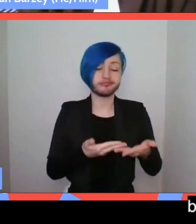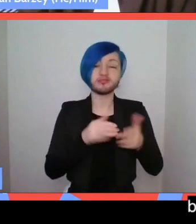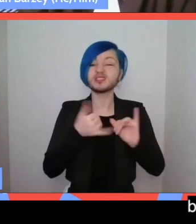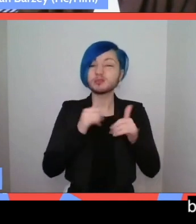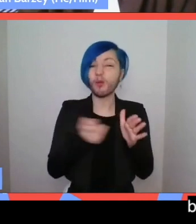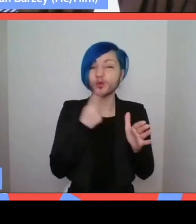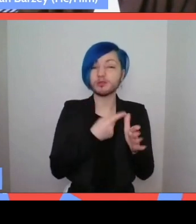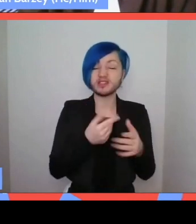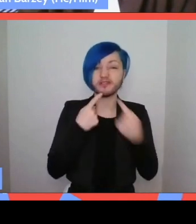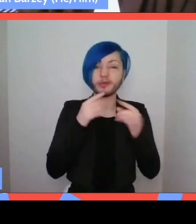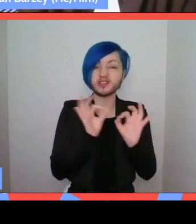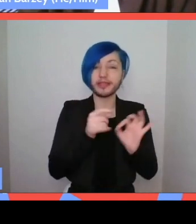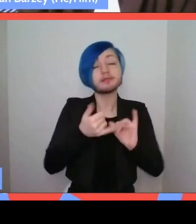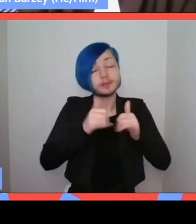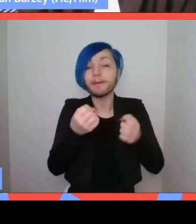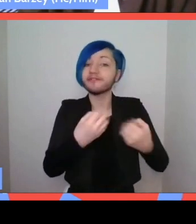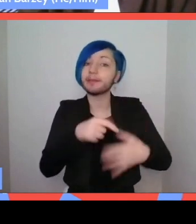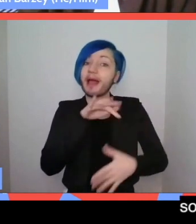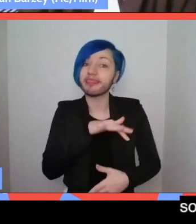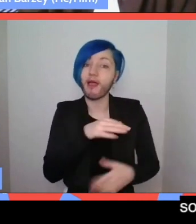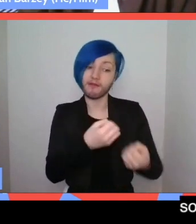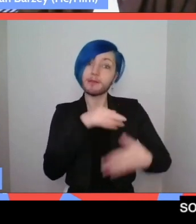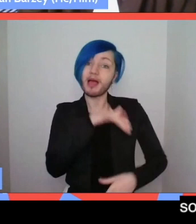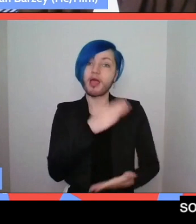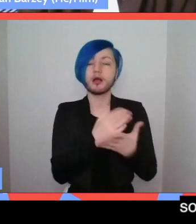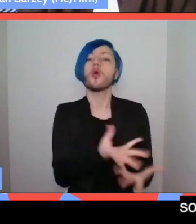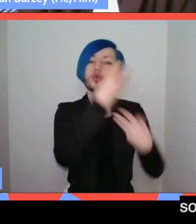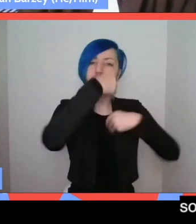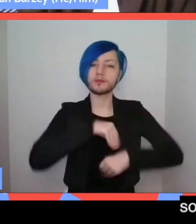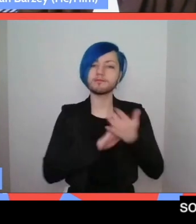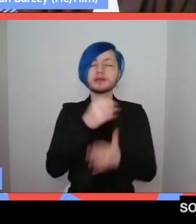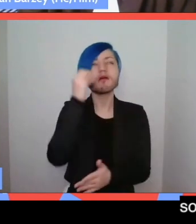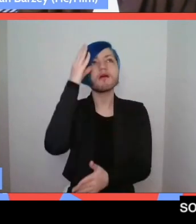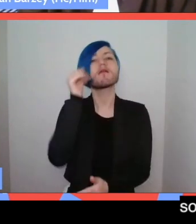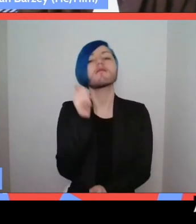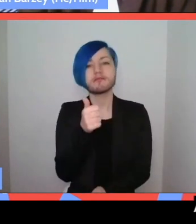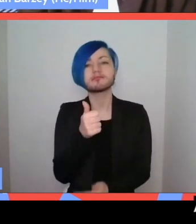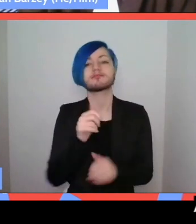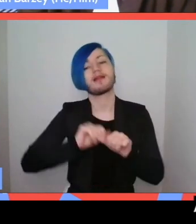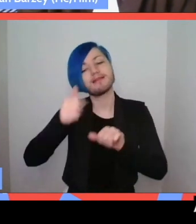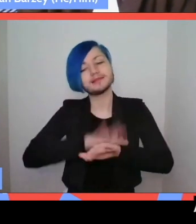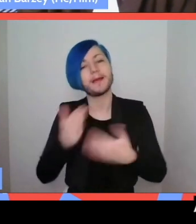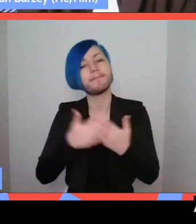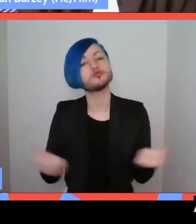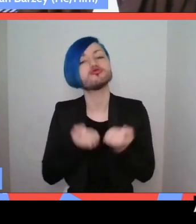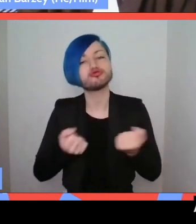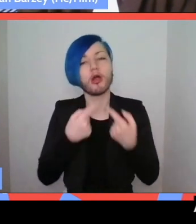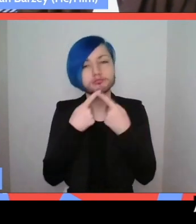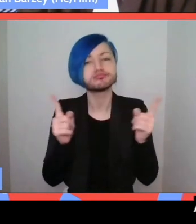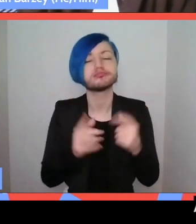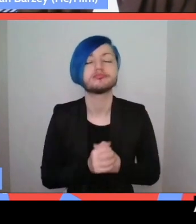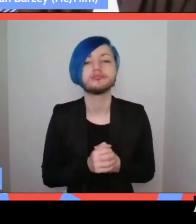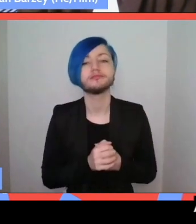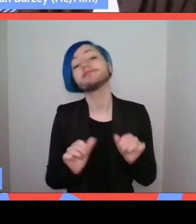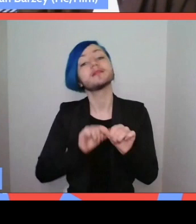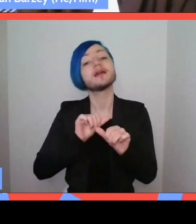emails are automated, and learn from it so you can build a stronger pitch next time around. A bonus tip would be to understand your